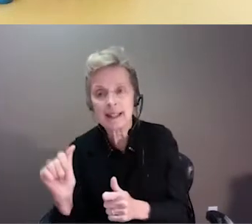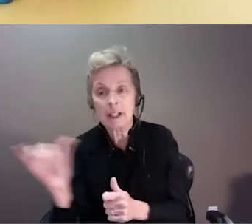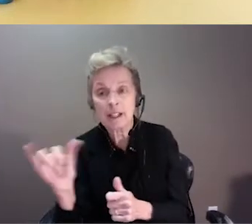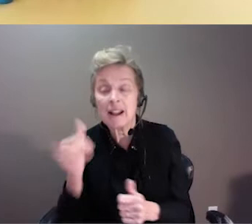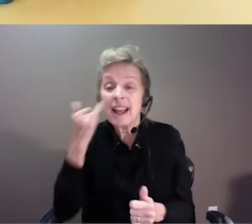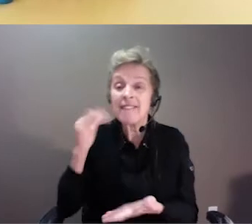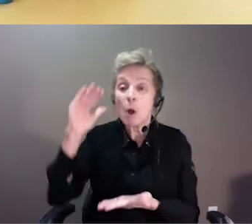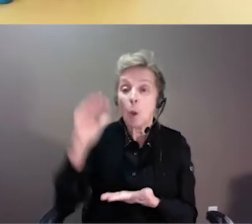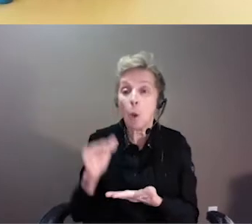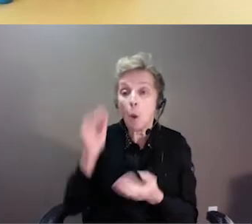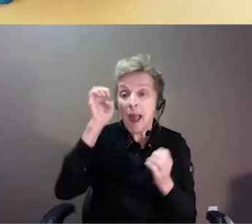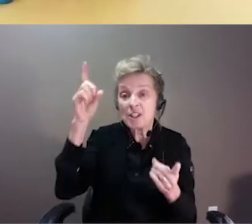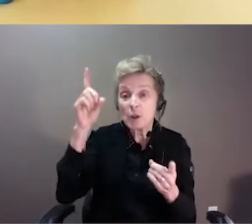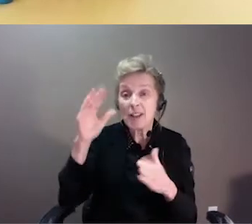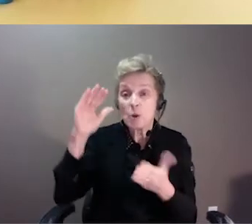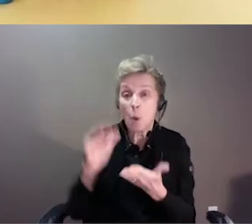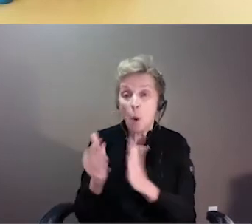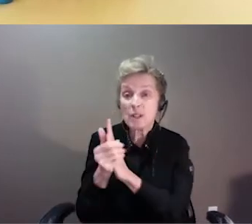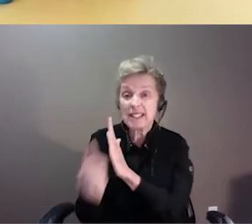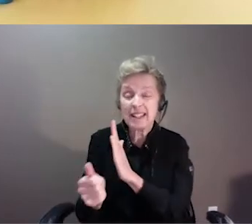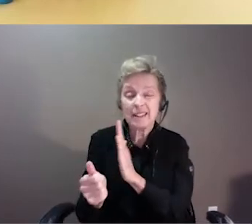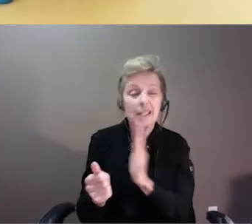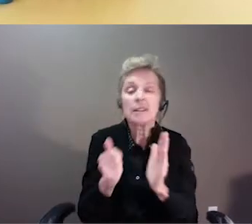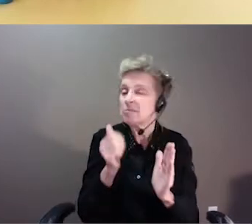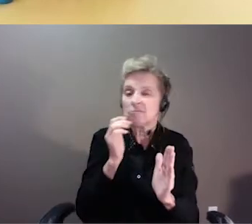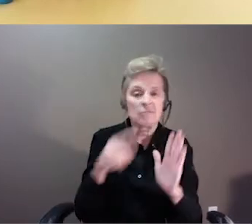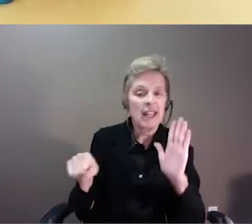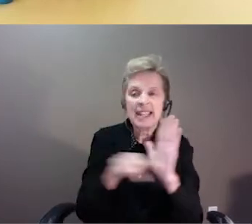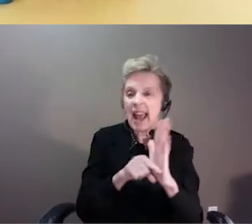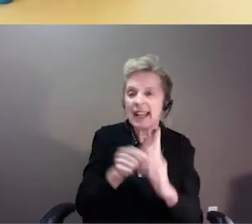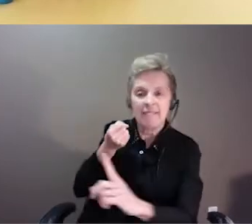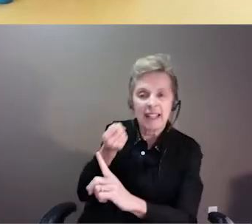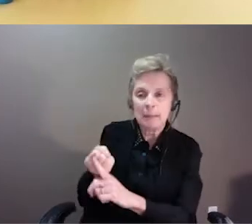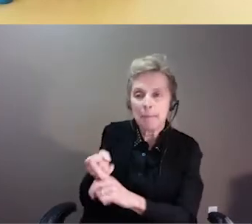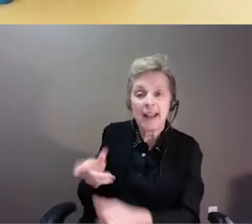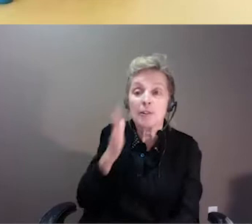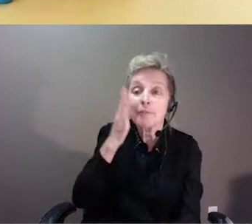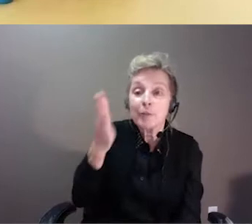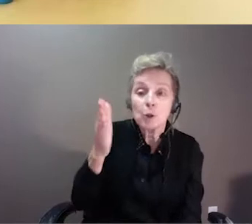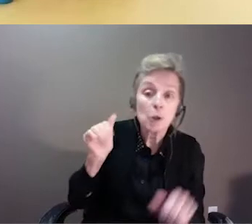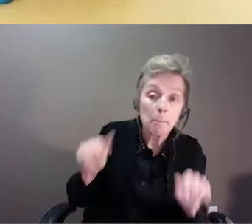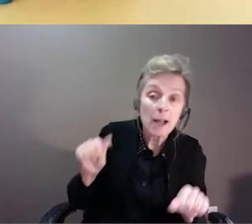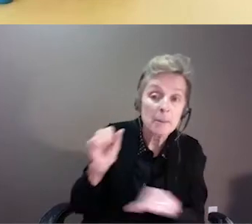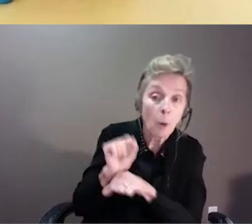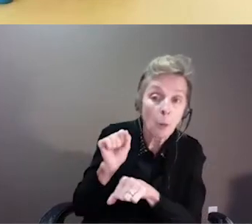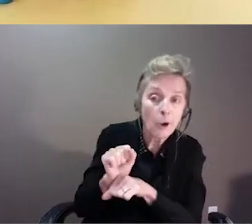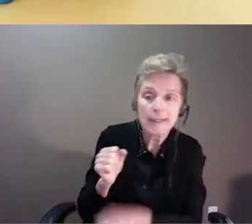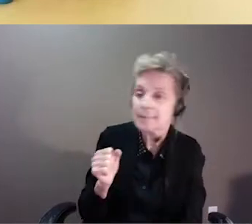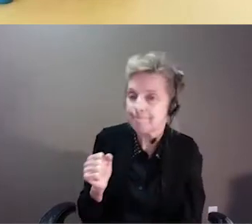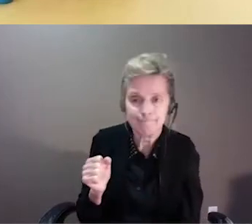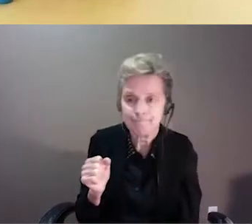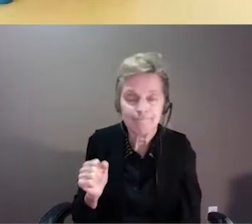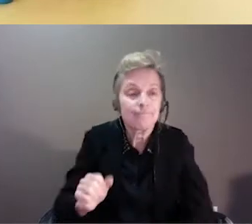are more likely to be negatively impacted in the future of work. In the discussions on skills training, some knowledge experts